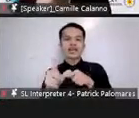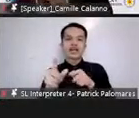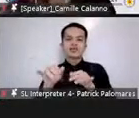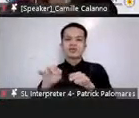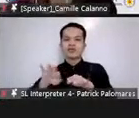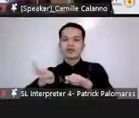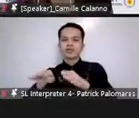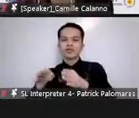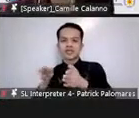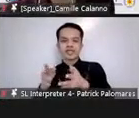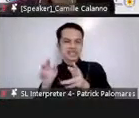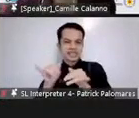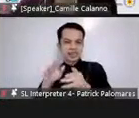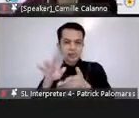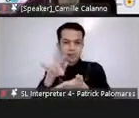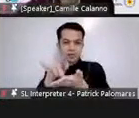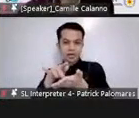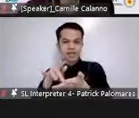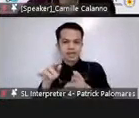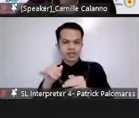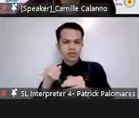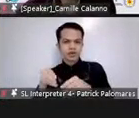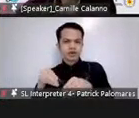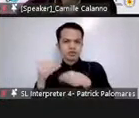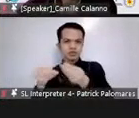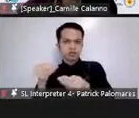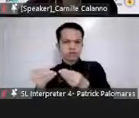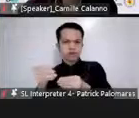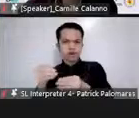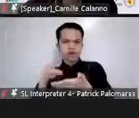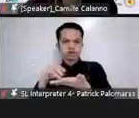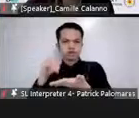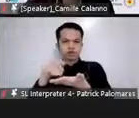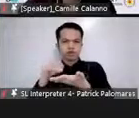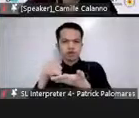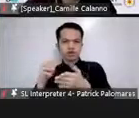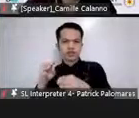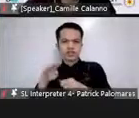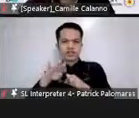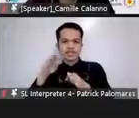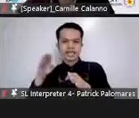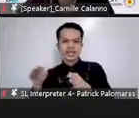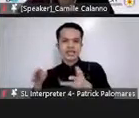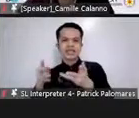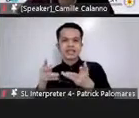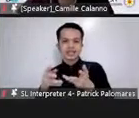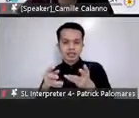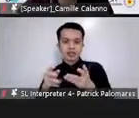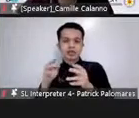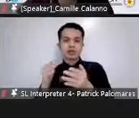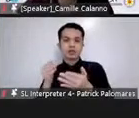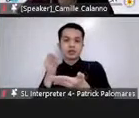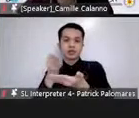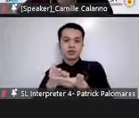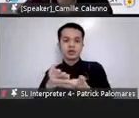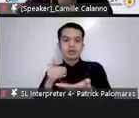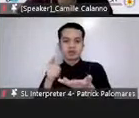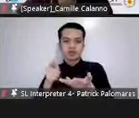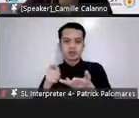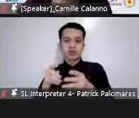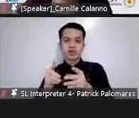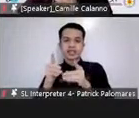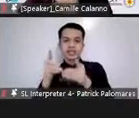edge, but through the middle, and then redepositing those soils downhill, downslope. So when the Andorian site was